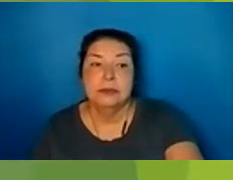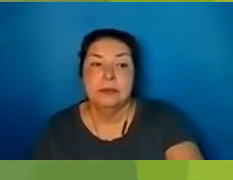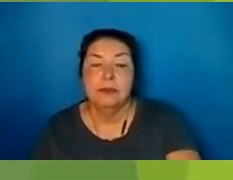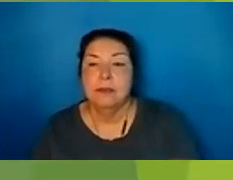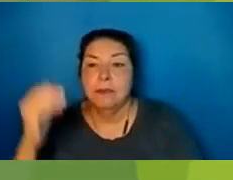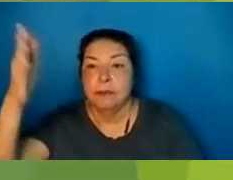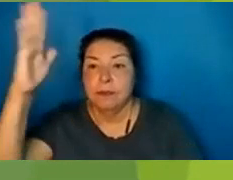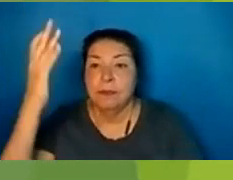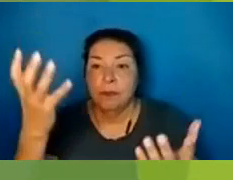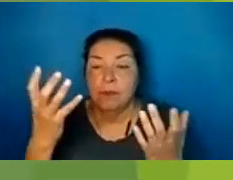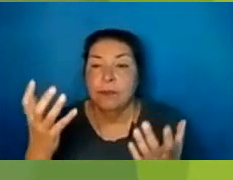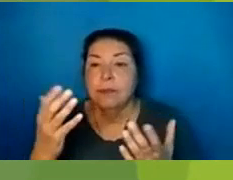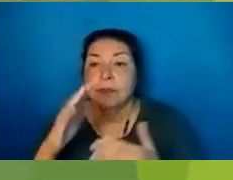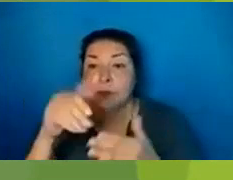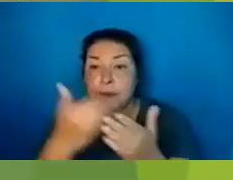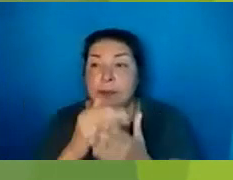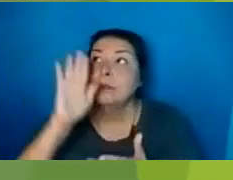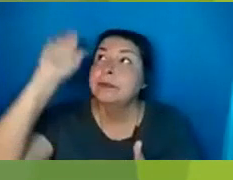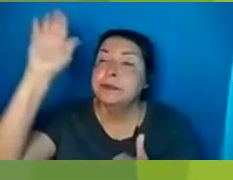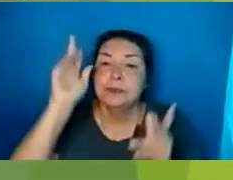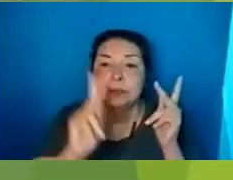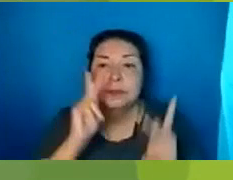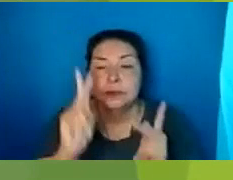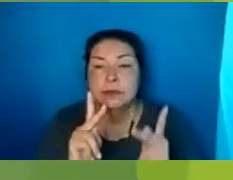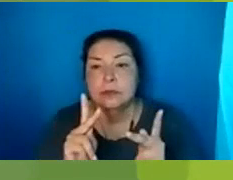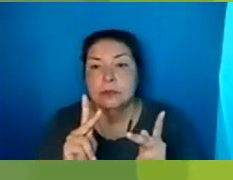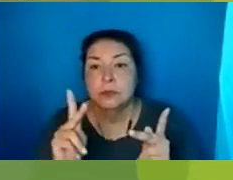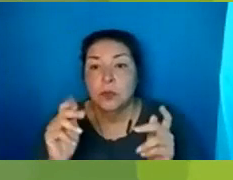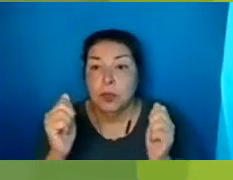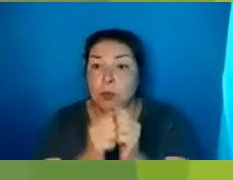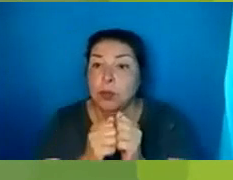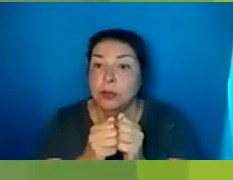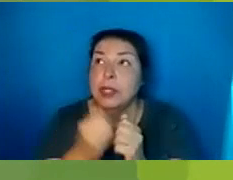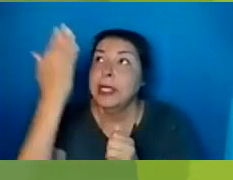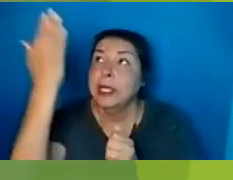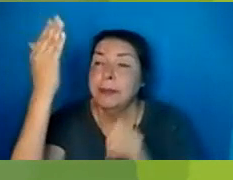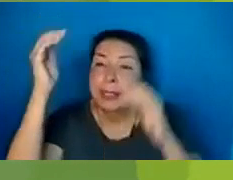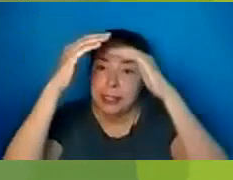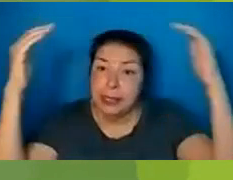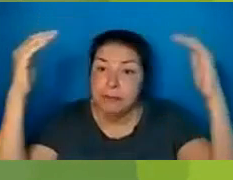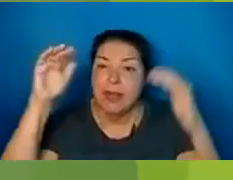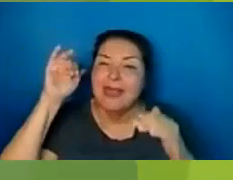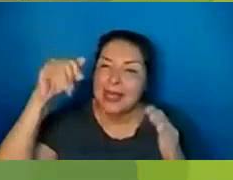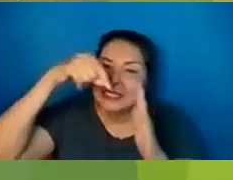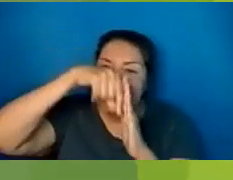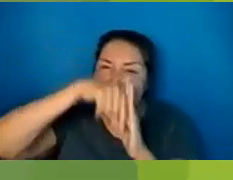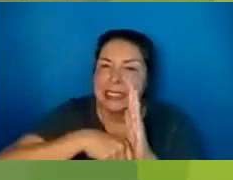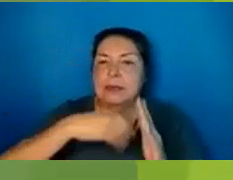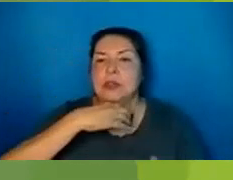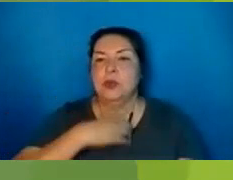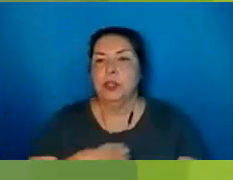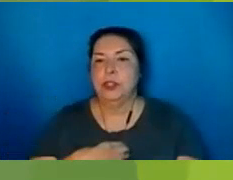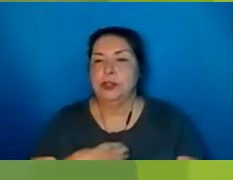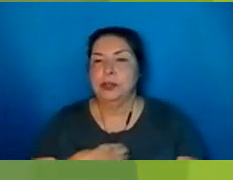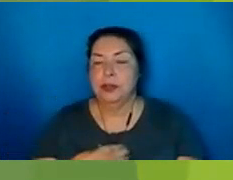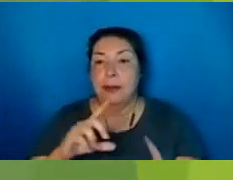God wants all his people to be with him in heaven. That is his deepest desire.